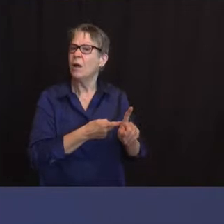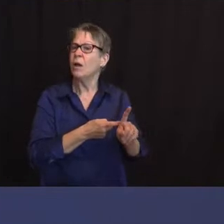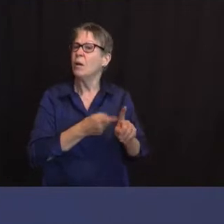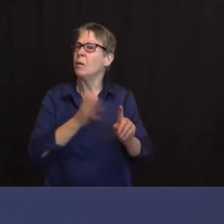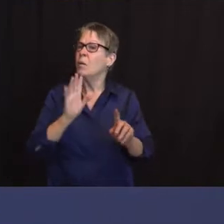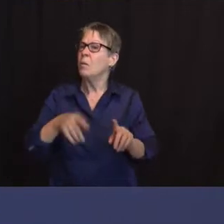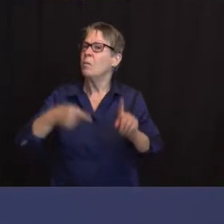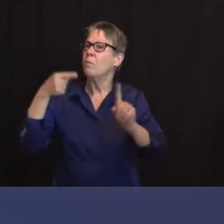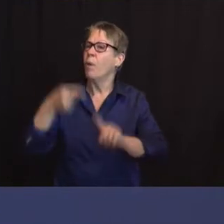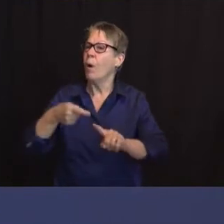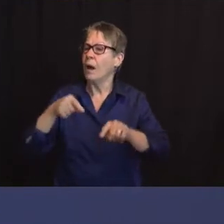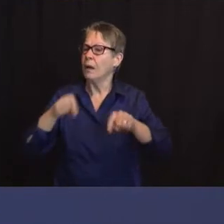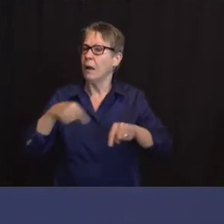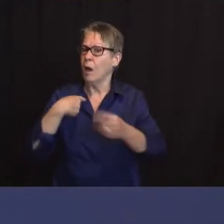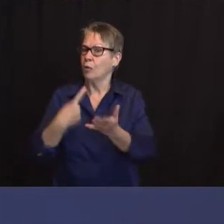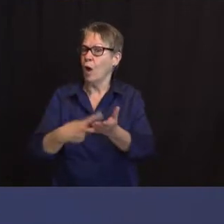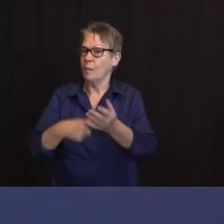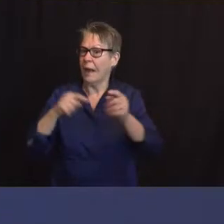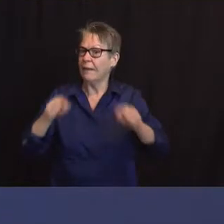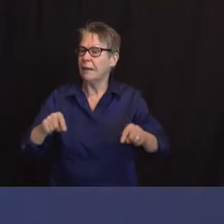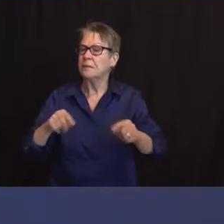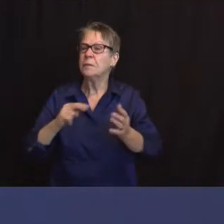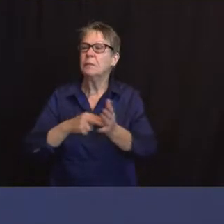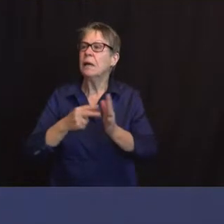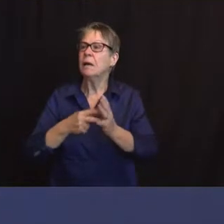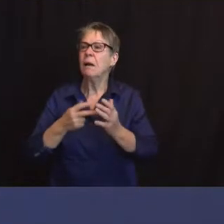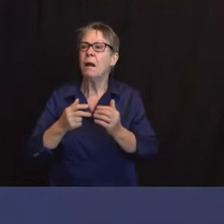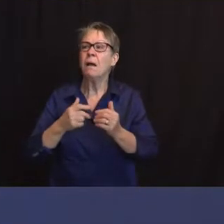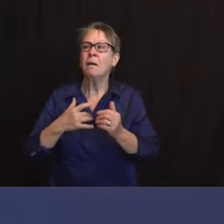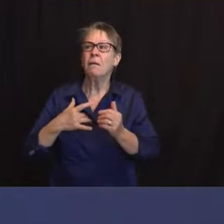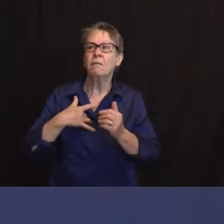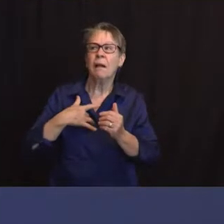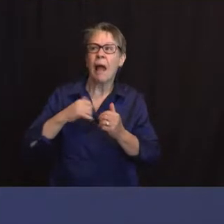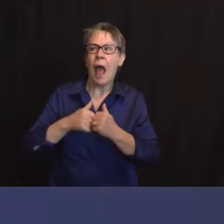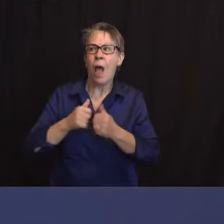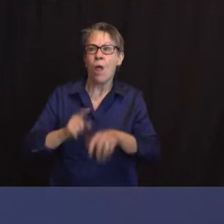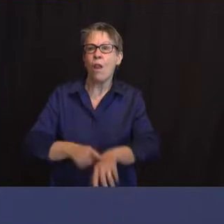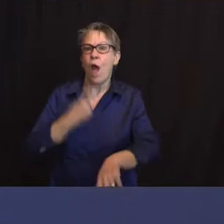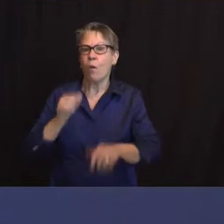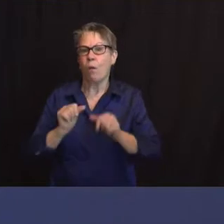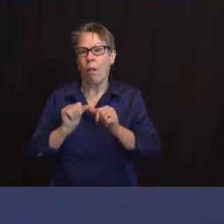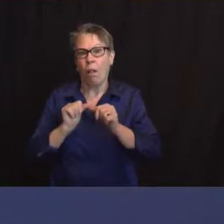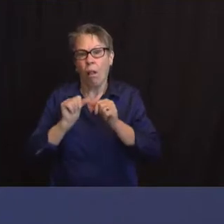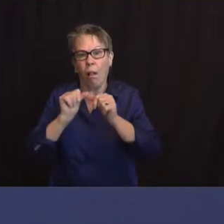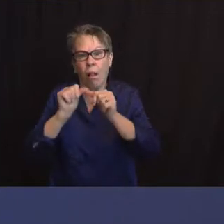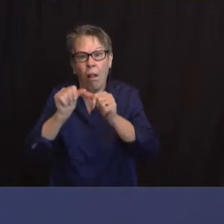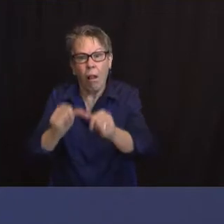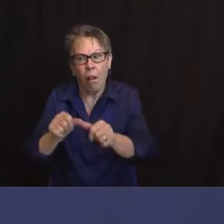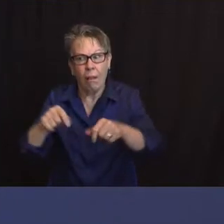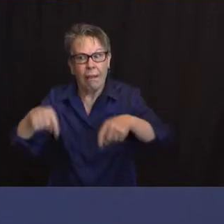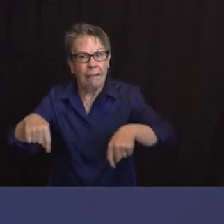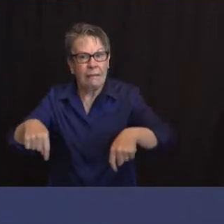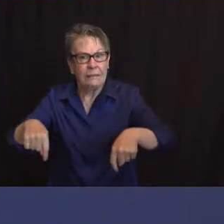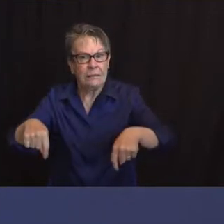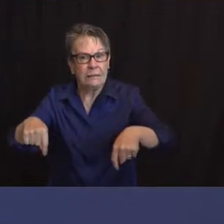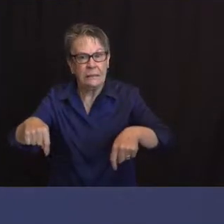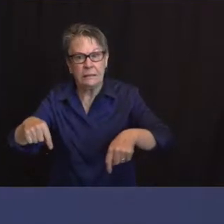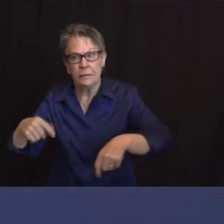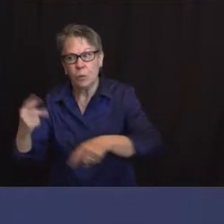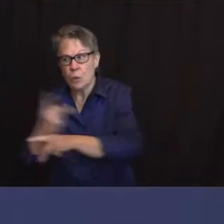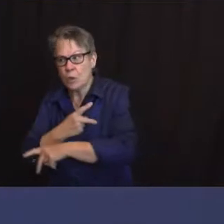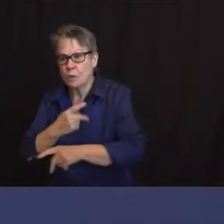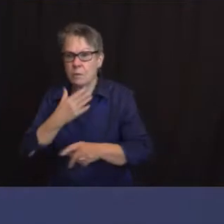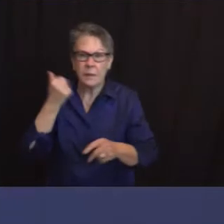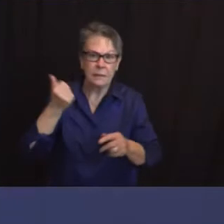Wednesday, because that to me would capture the big concern, which is hyper fatigue about this.